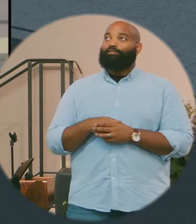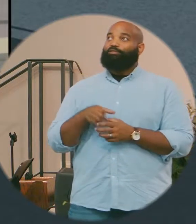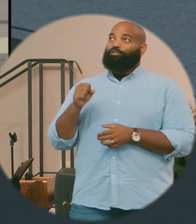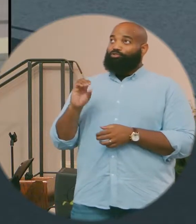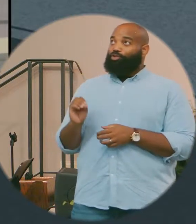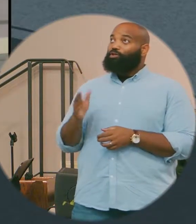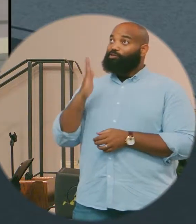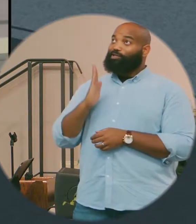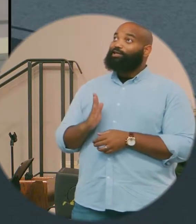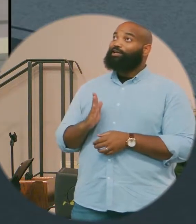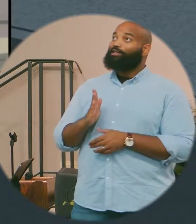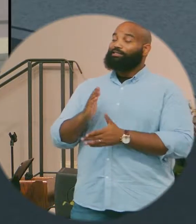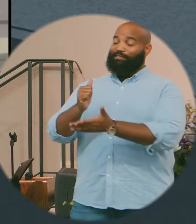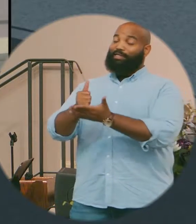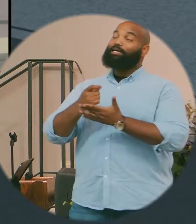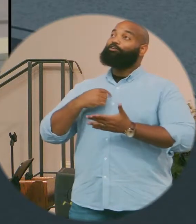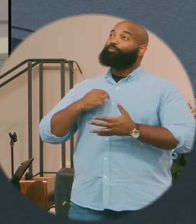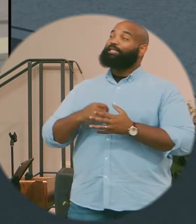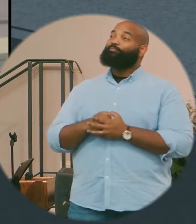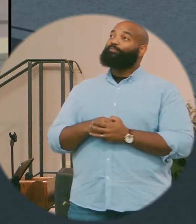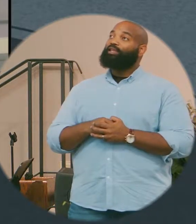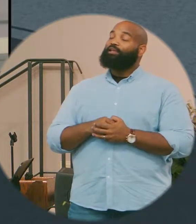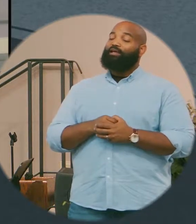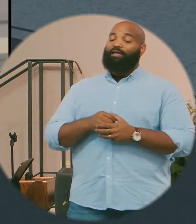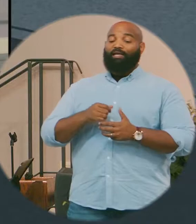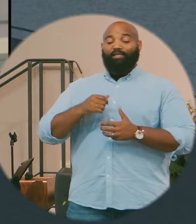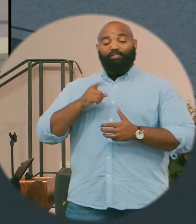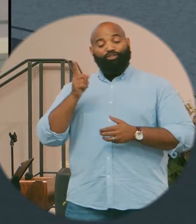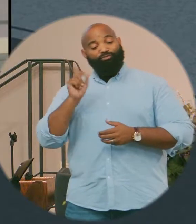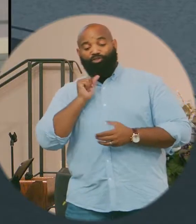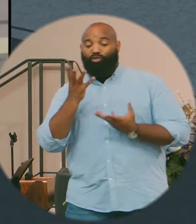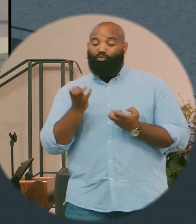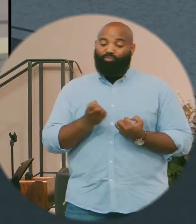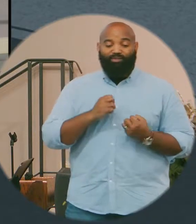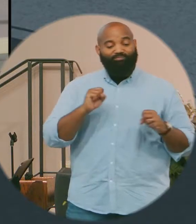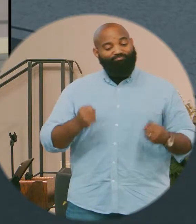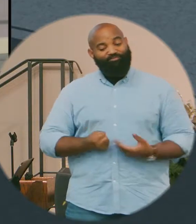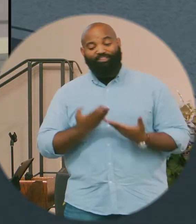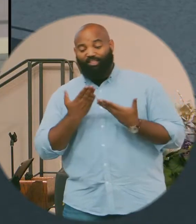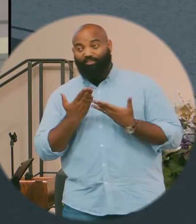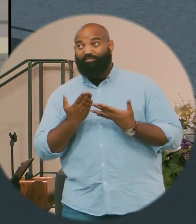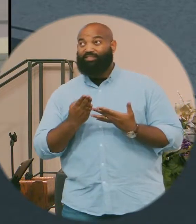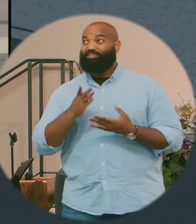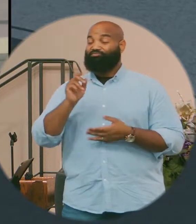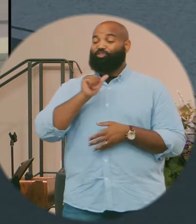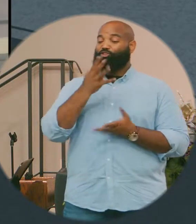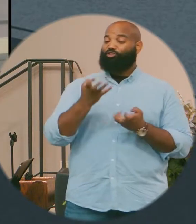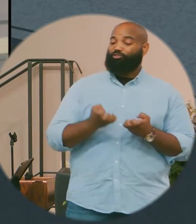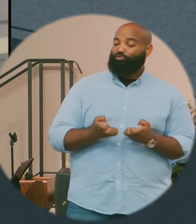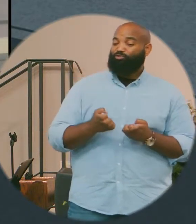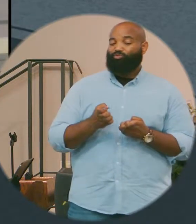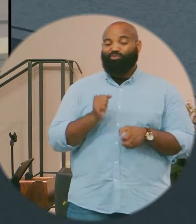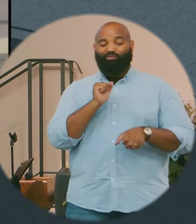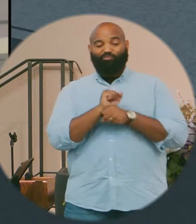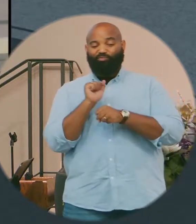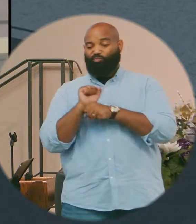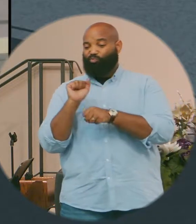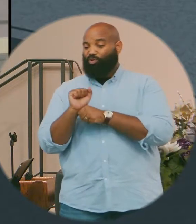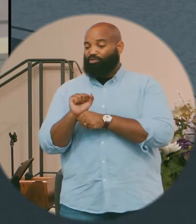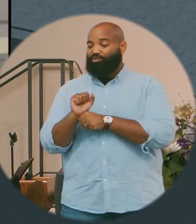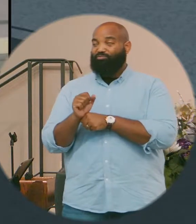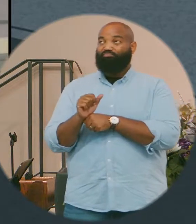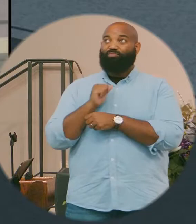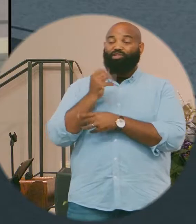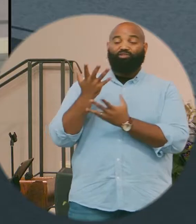not delight in sacrifice, or I would give it. You would not be pleased with the burnt offering. The sacrifices of God are a broken